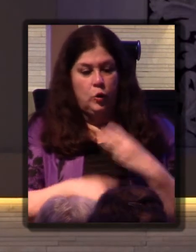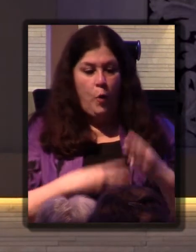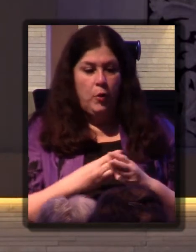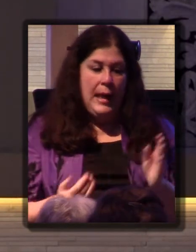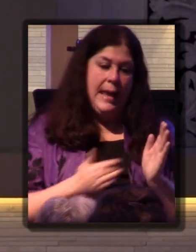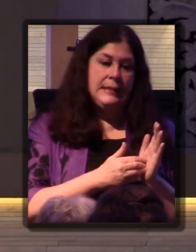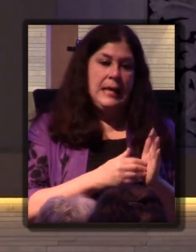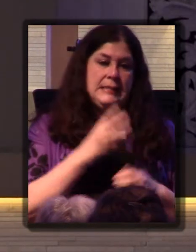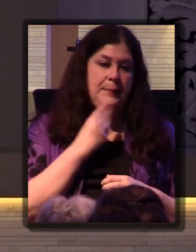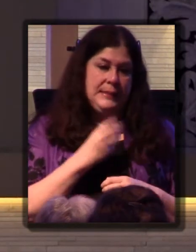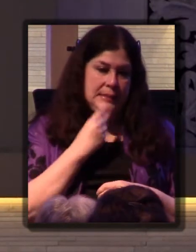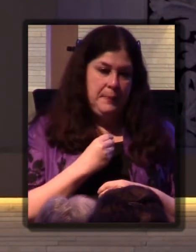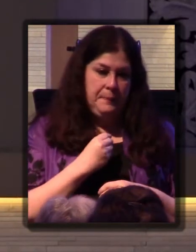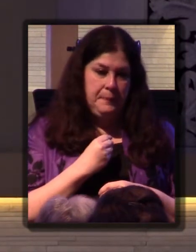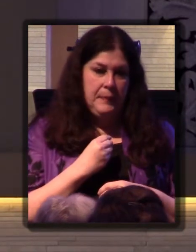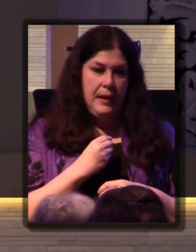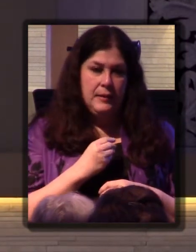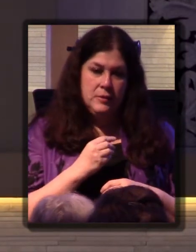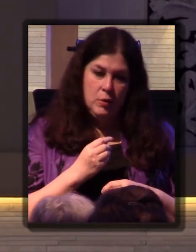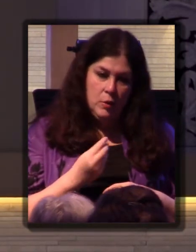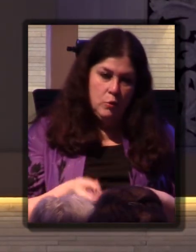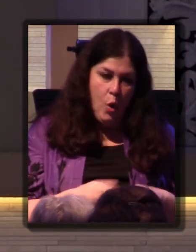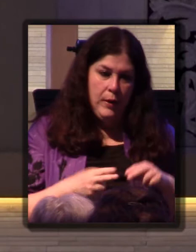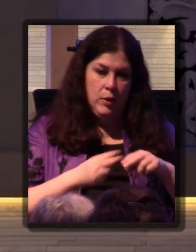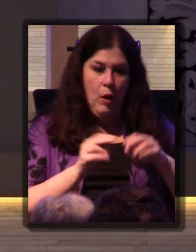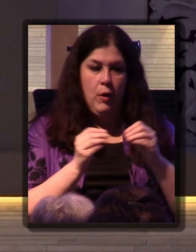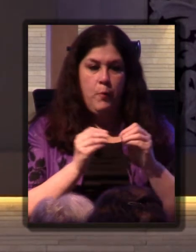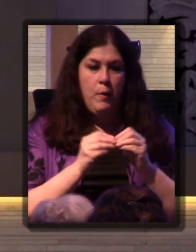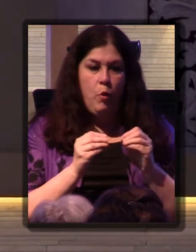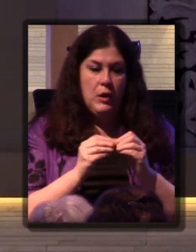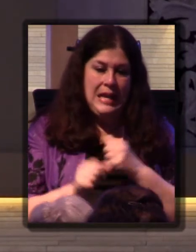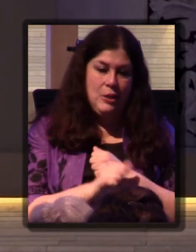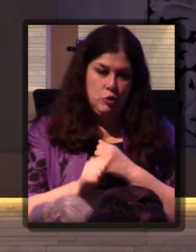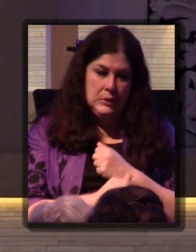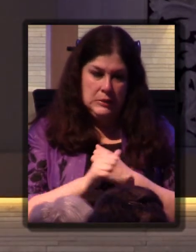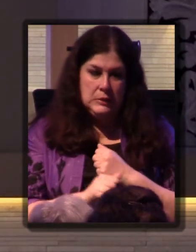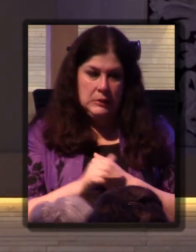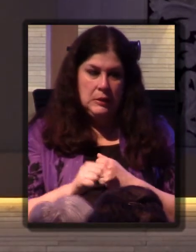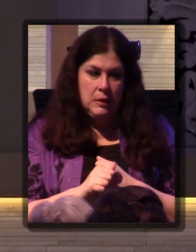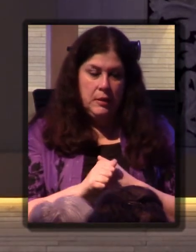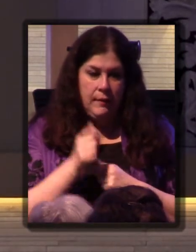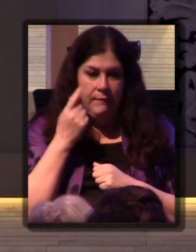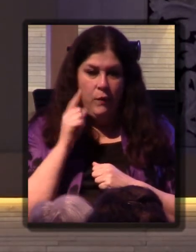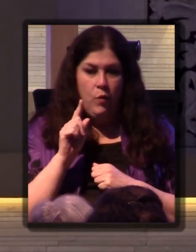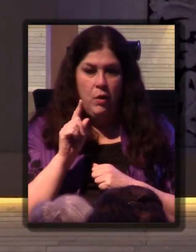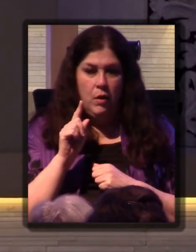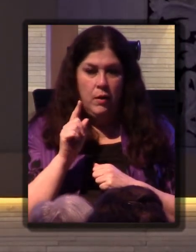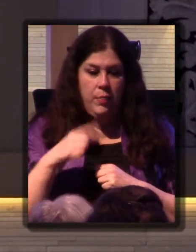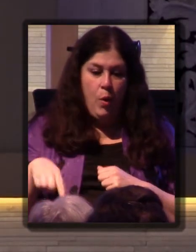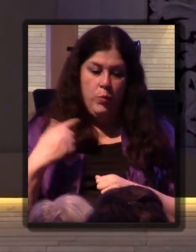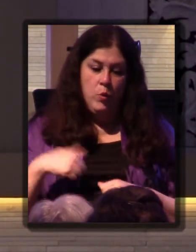of global anti-Semitism, and how it is growing more and more dangerous